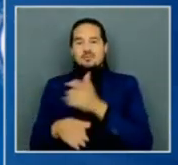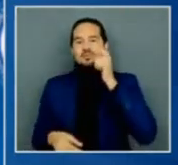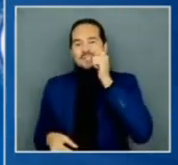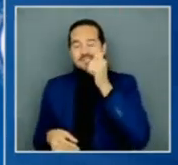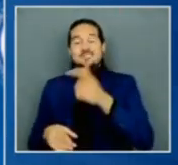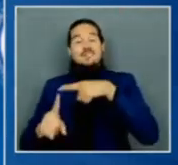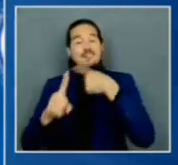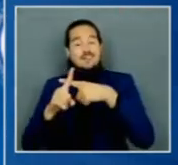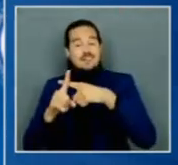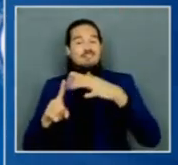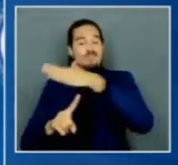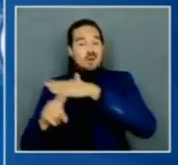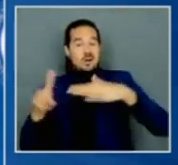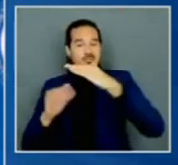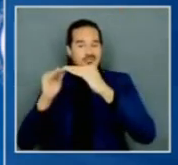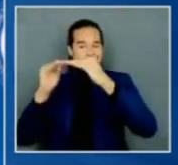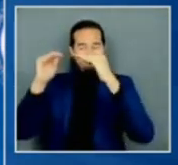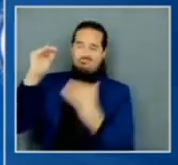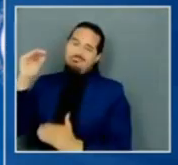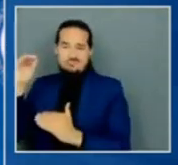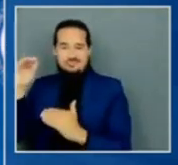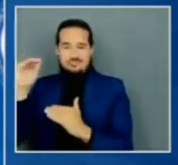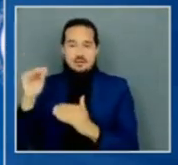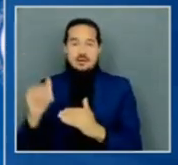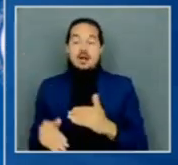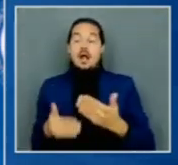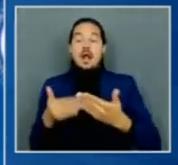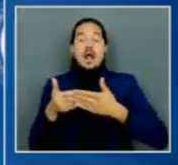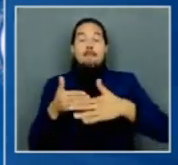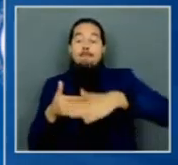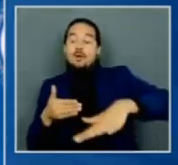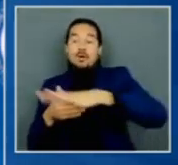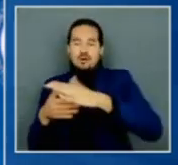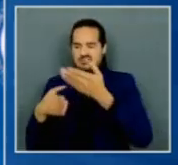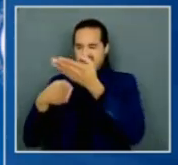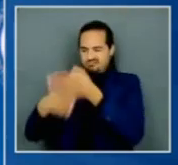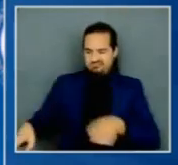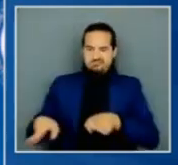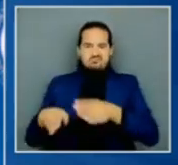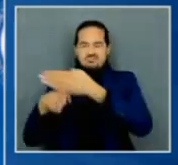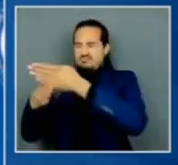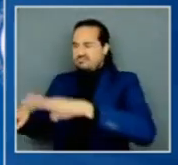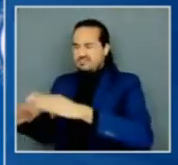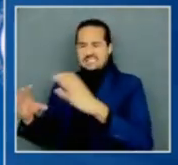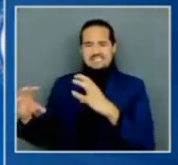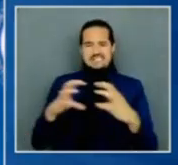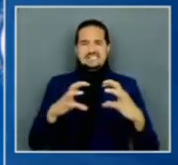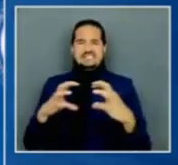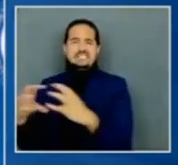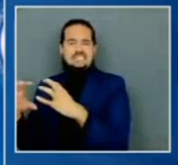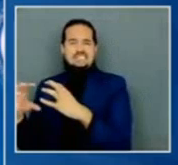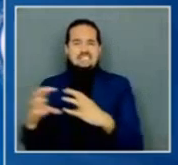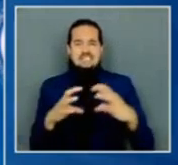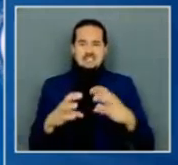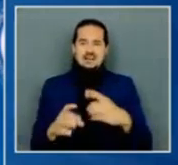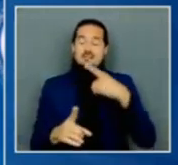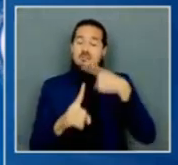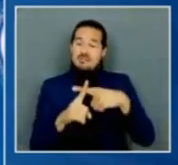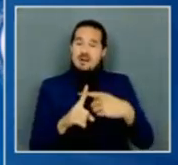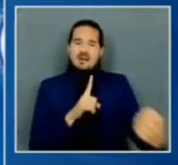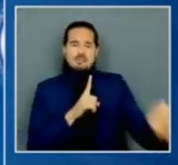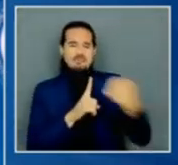and environmental injustice, dividing or isolating neighborhoods, undermining government's basic role to